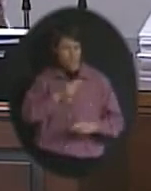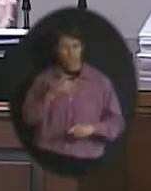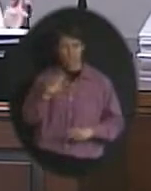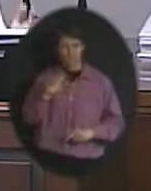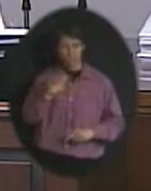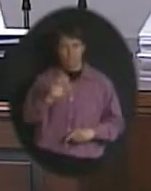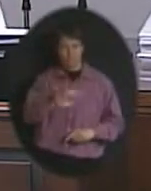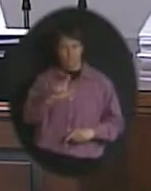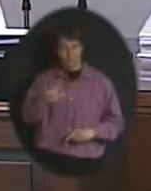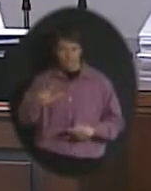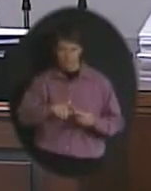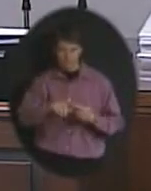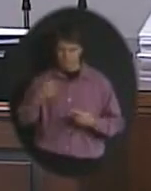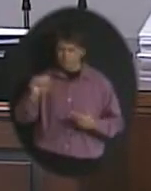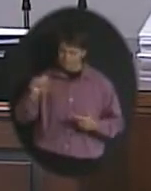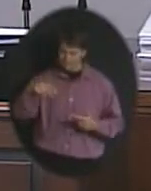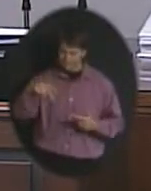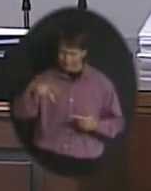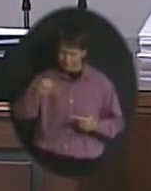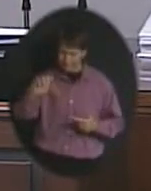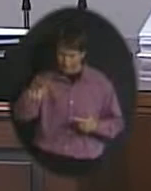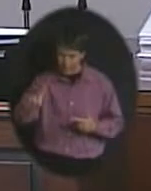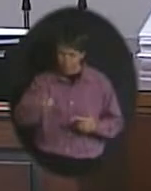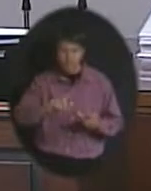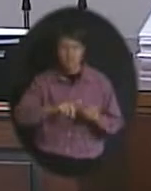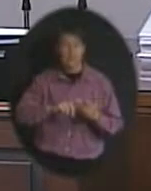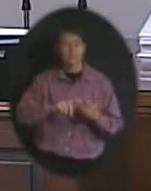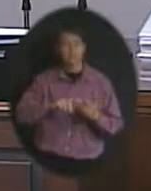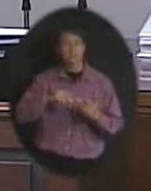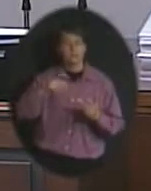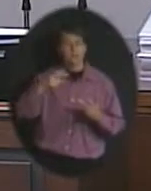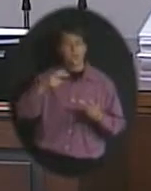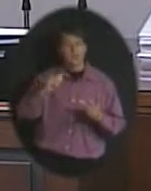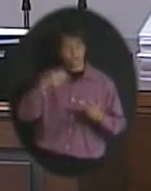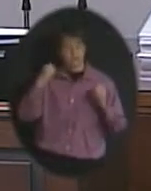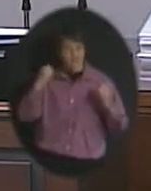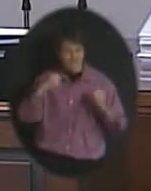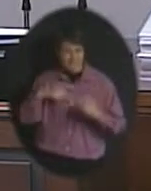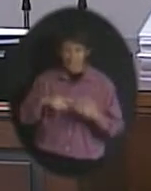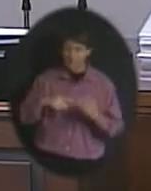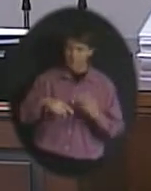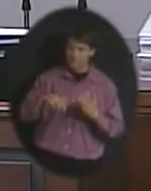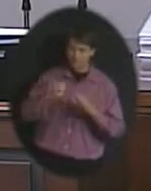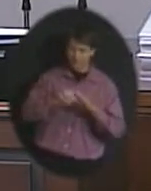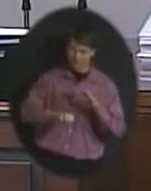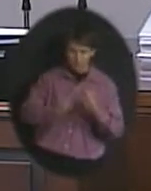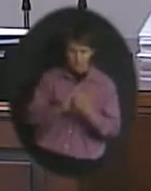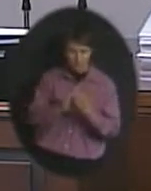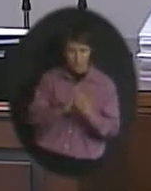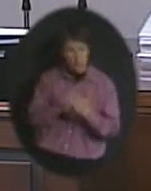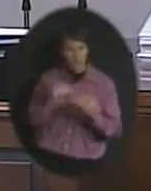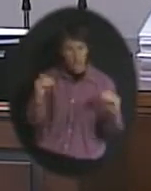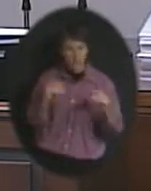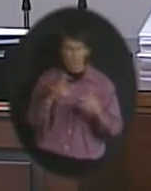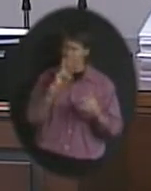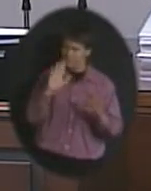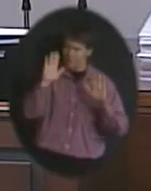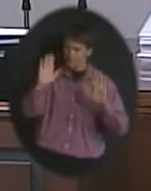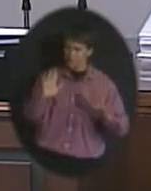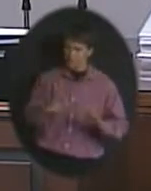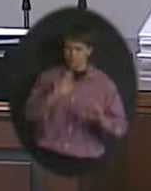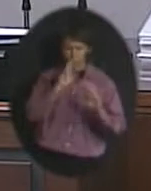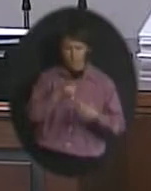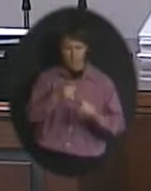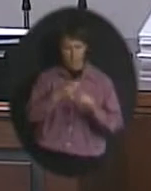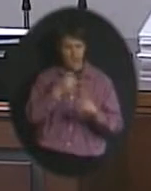them in high school PE. We had them at primary grade levels, and we just had a great response from all of the people